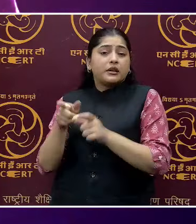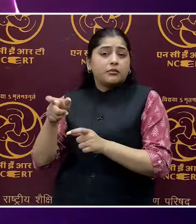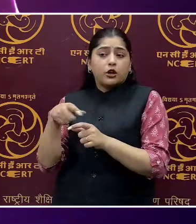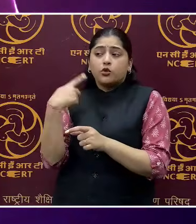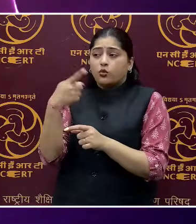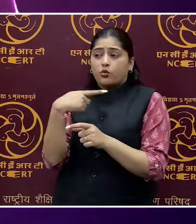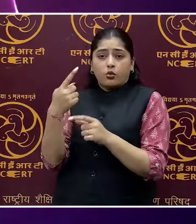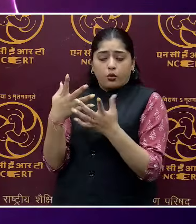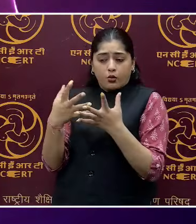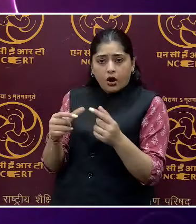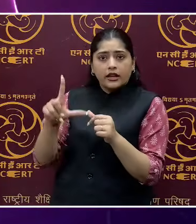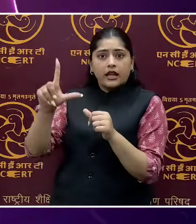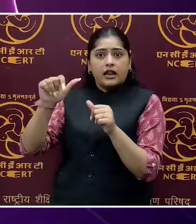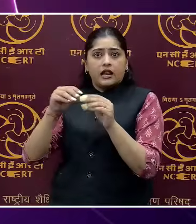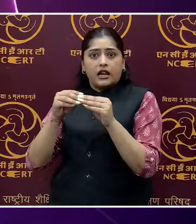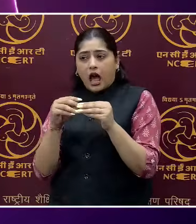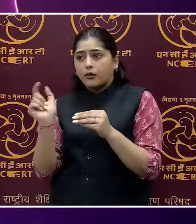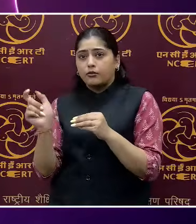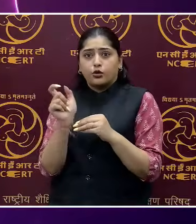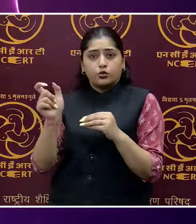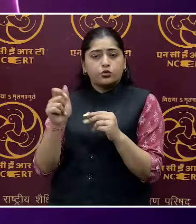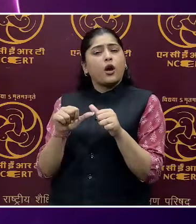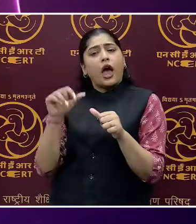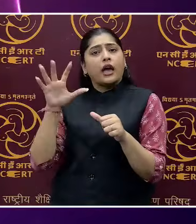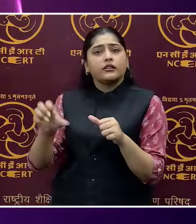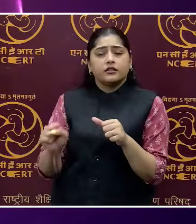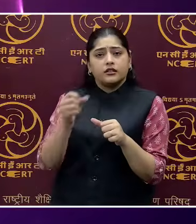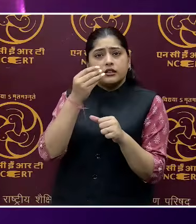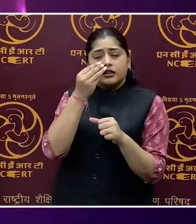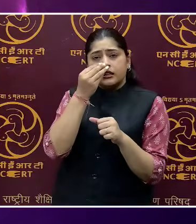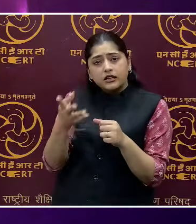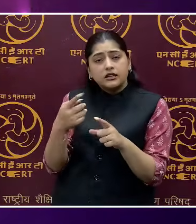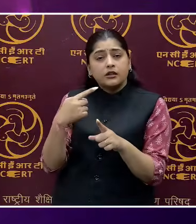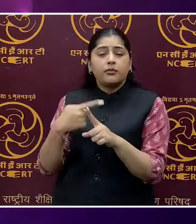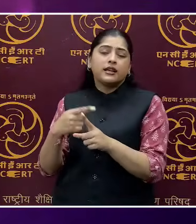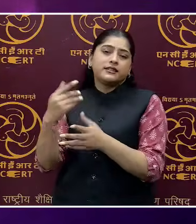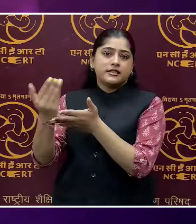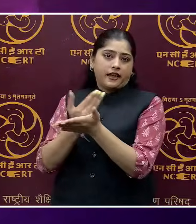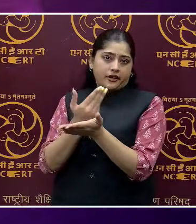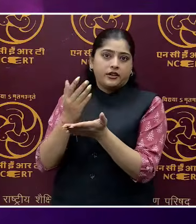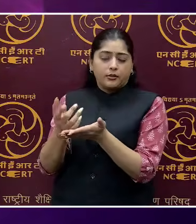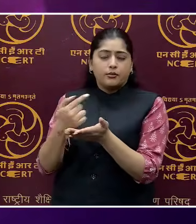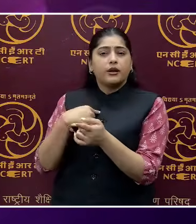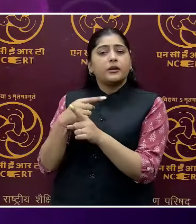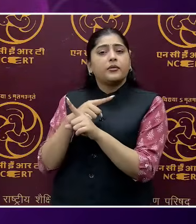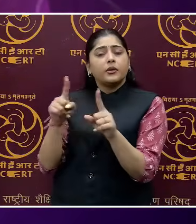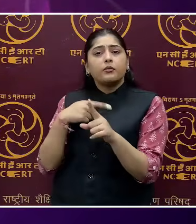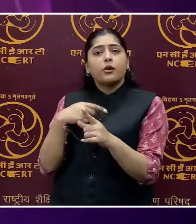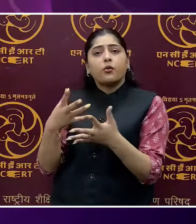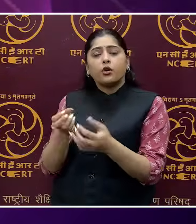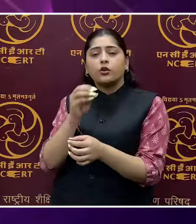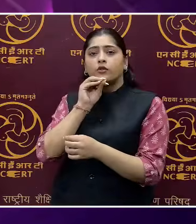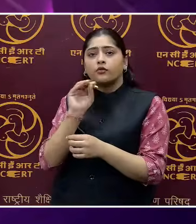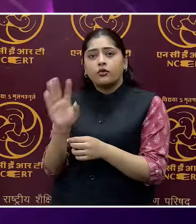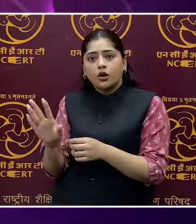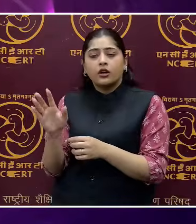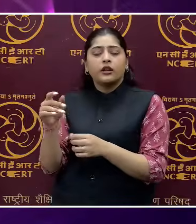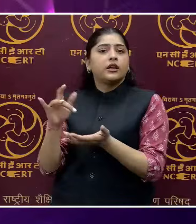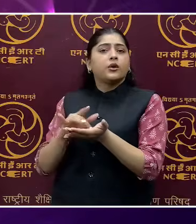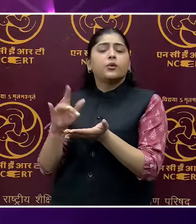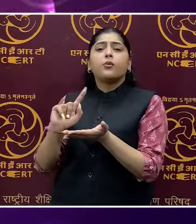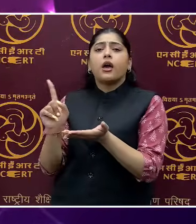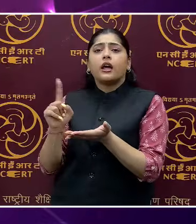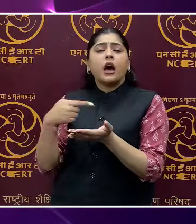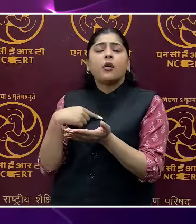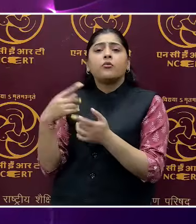from anywhere, anytime, and it's absolutely safe. But I just want to tell you that where we can find these